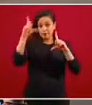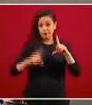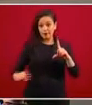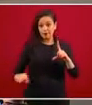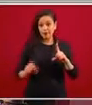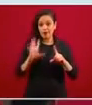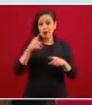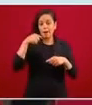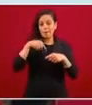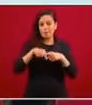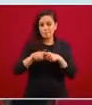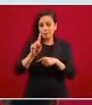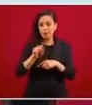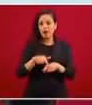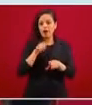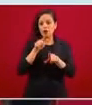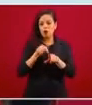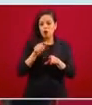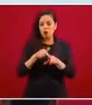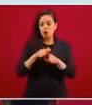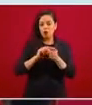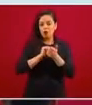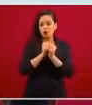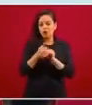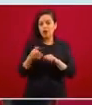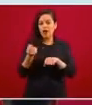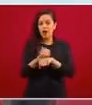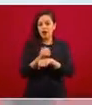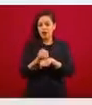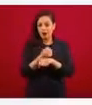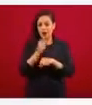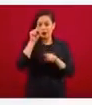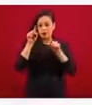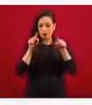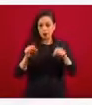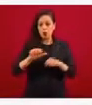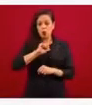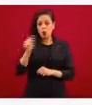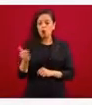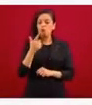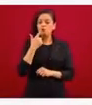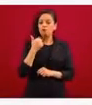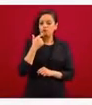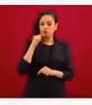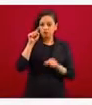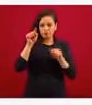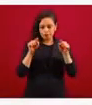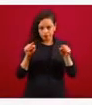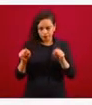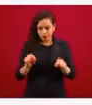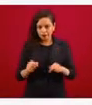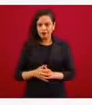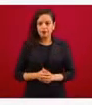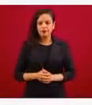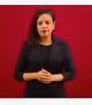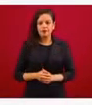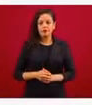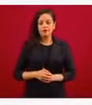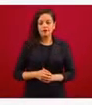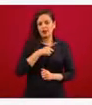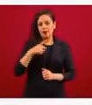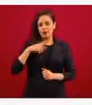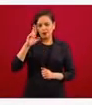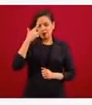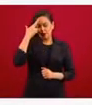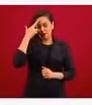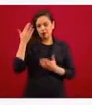está continue to be pintado en color overrepresented amarillo in this chart. y Here algunas we have the zonas de national color rojo, lo situation. que We have significa, lo hemos a lot dicho, of areas in recordamos yellow, para quien no haya and visto el